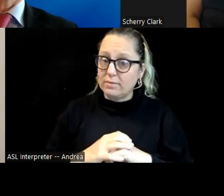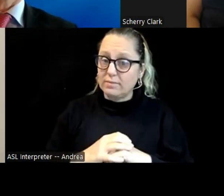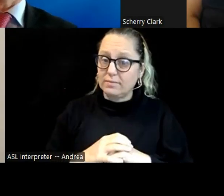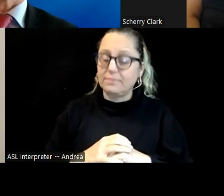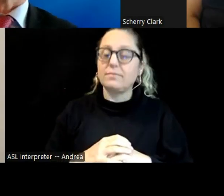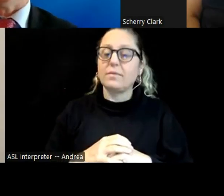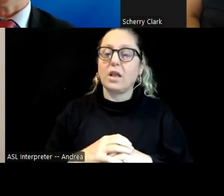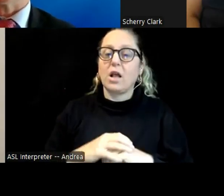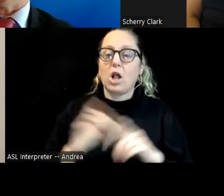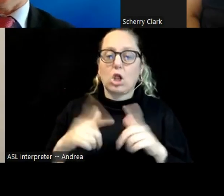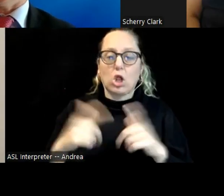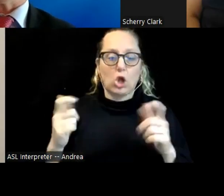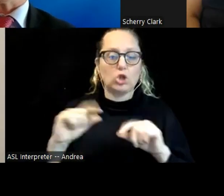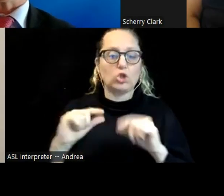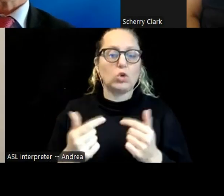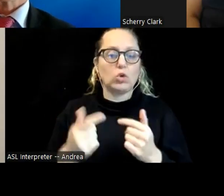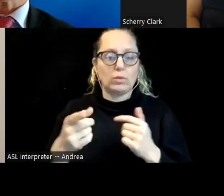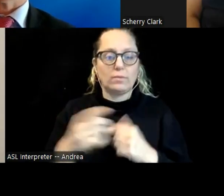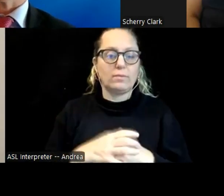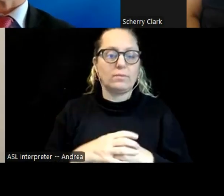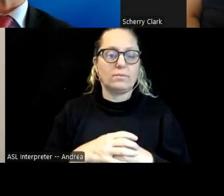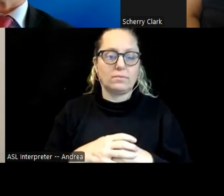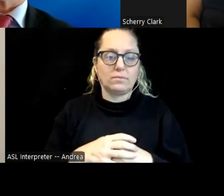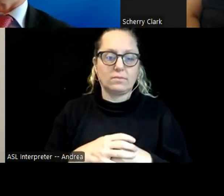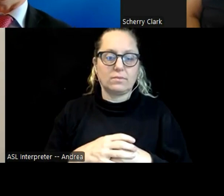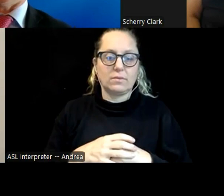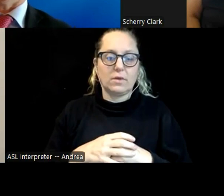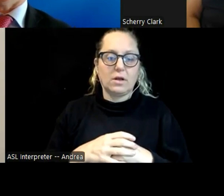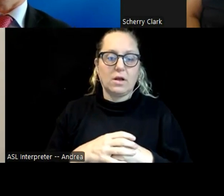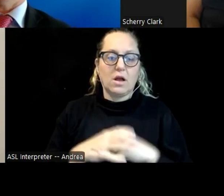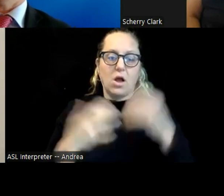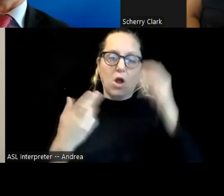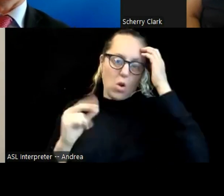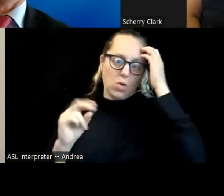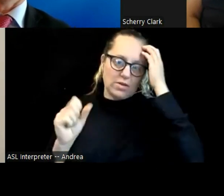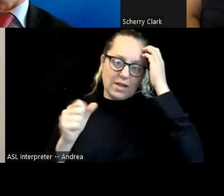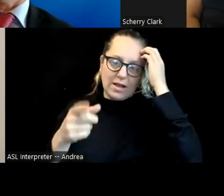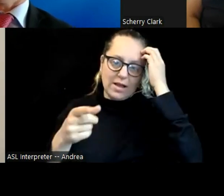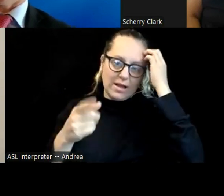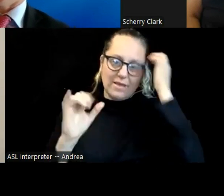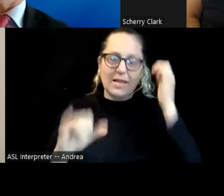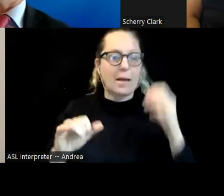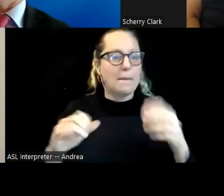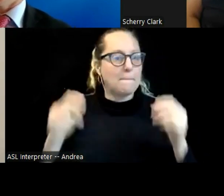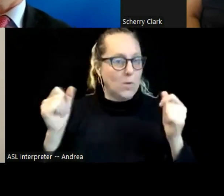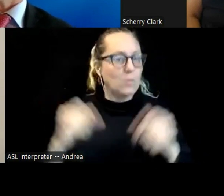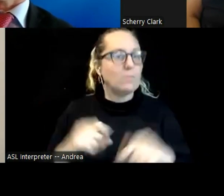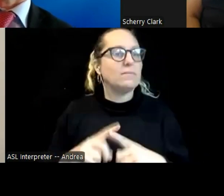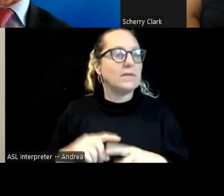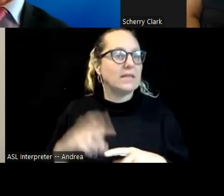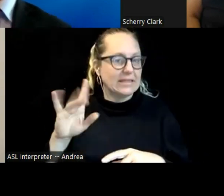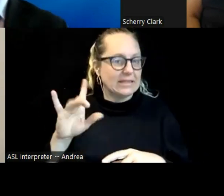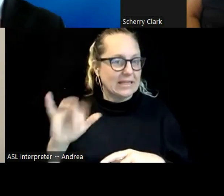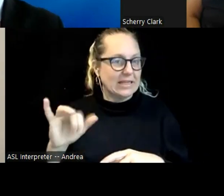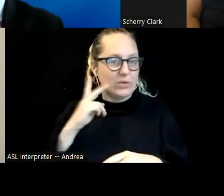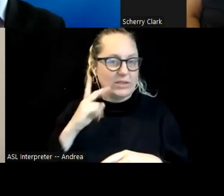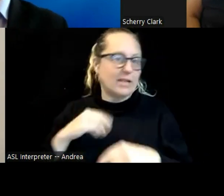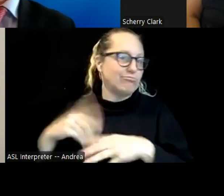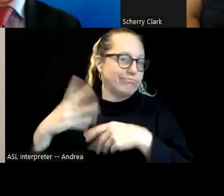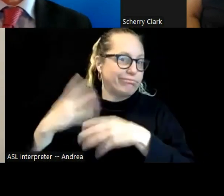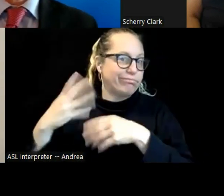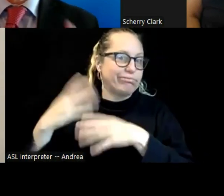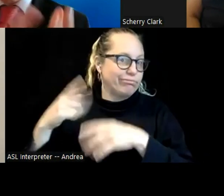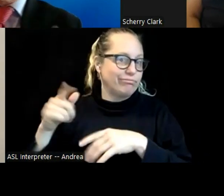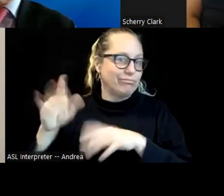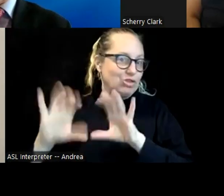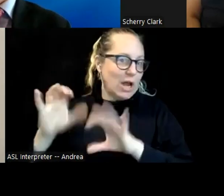a large group, so there may be somebody. And HOSA, there we go, boom. How about that, Cindy? They're all flying in the chat now. So